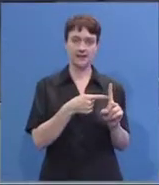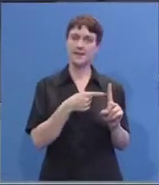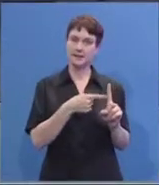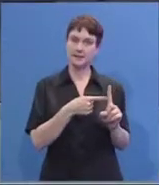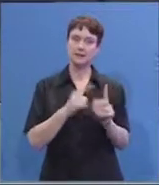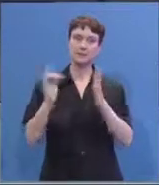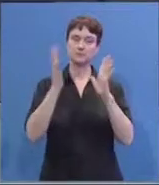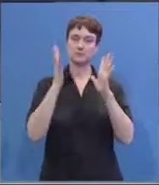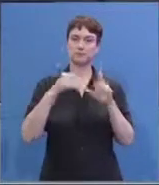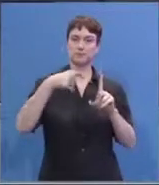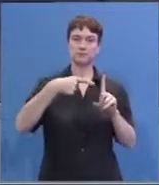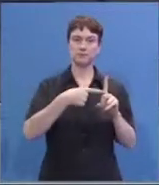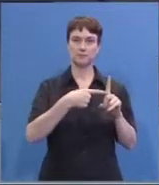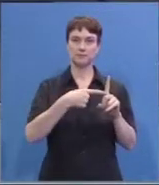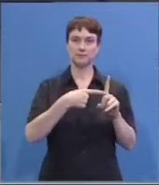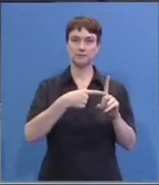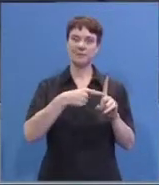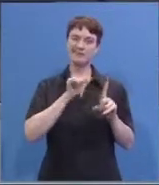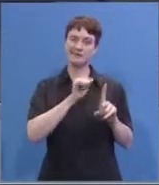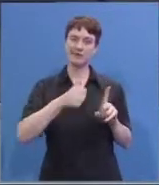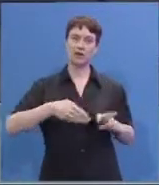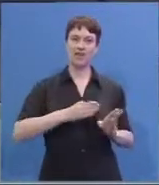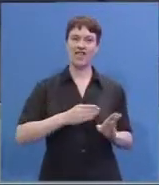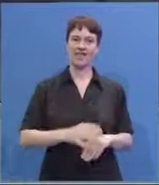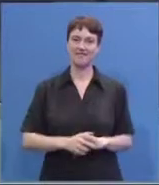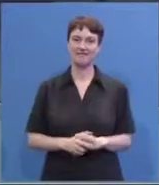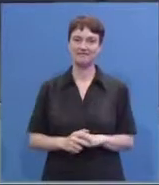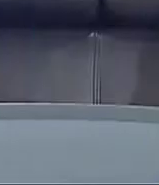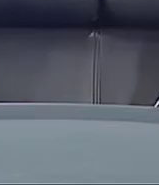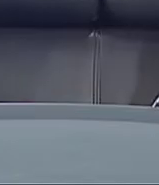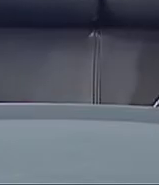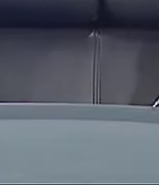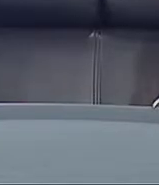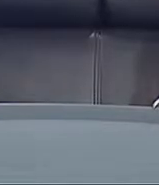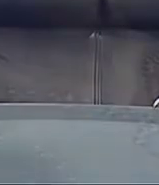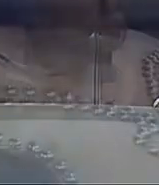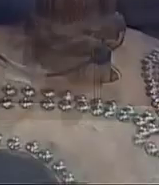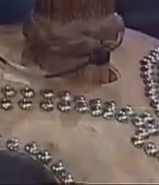Mandela in his very own unique way.